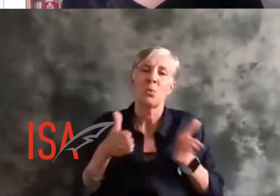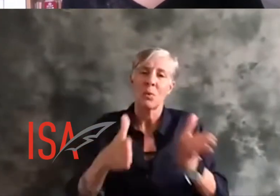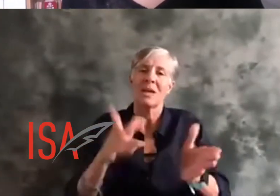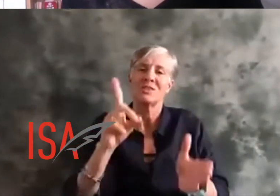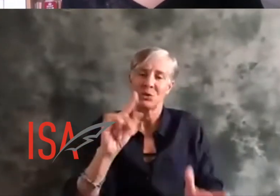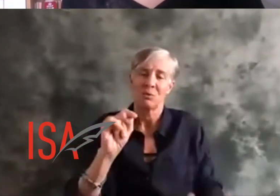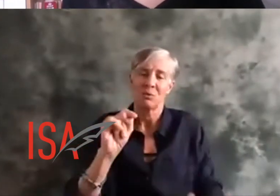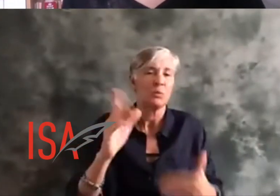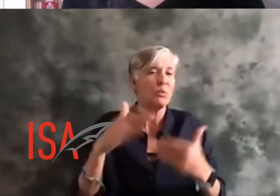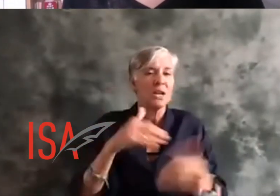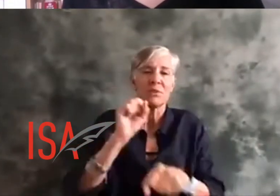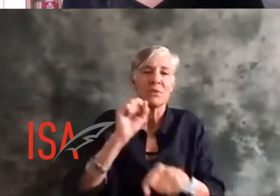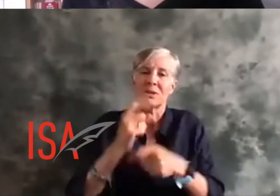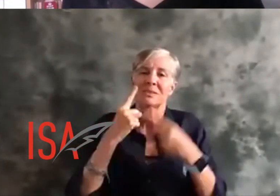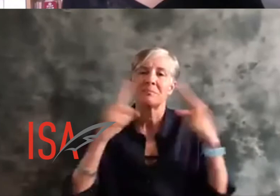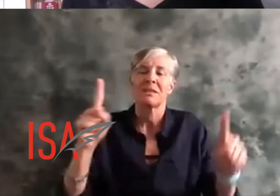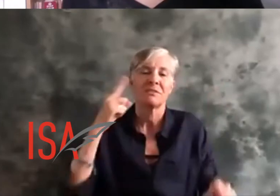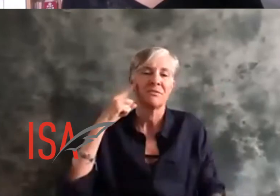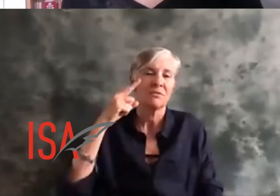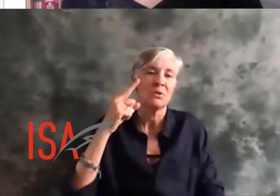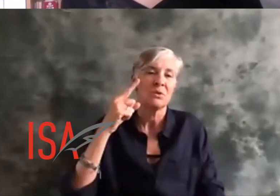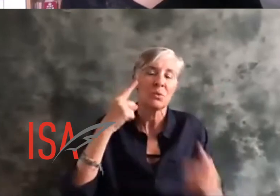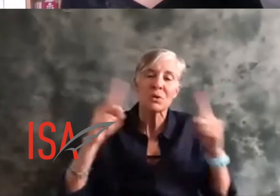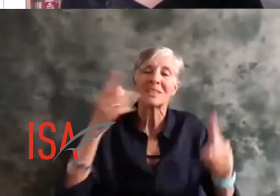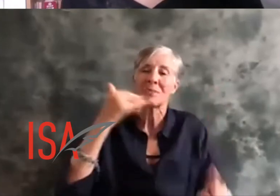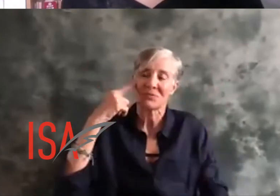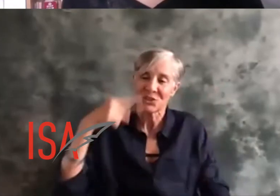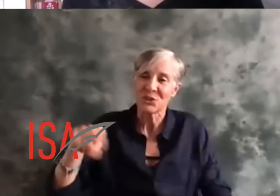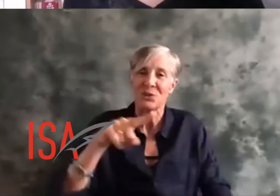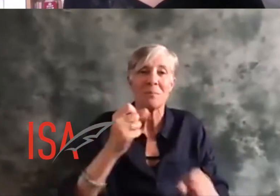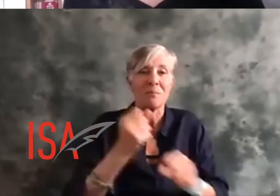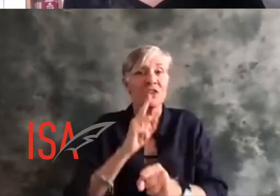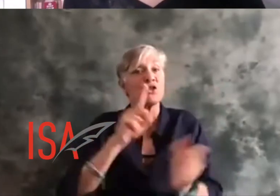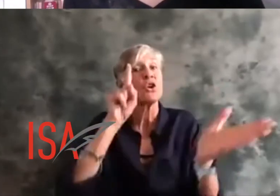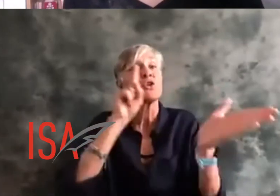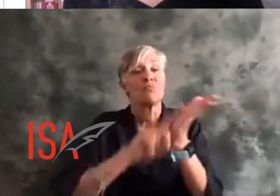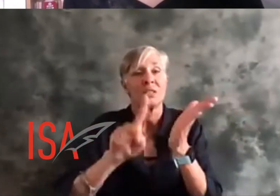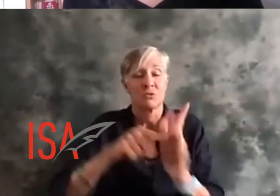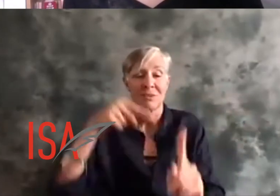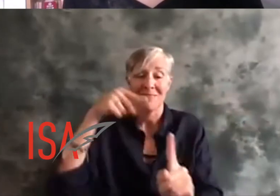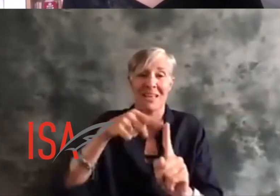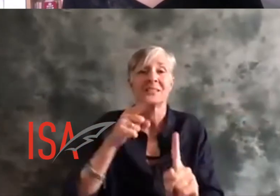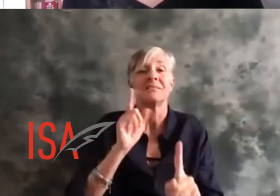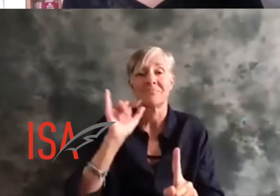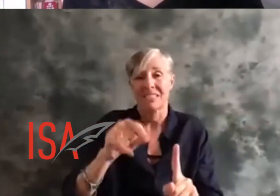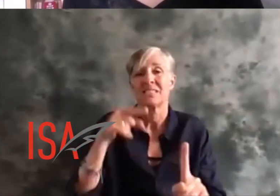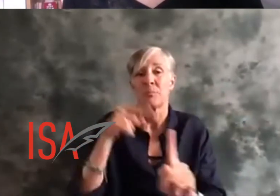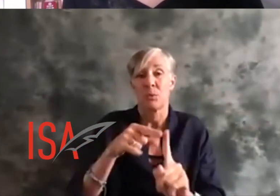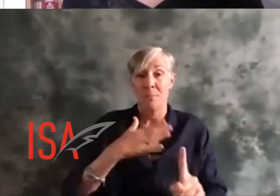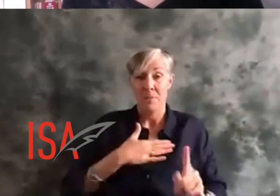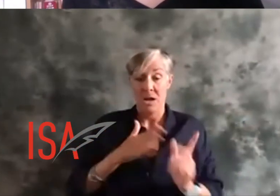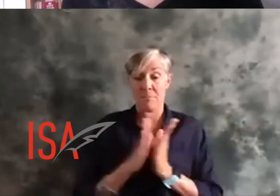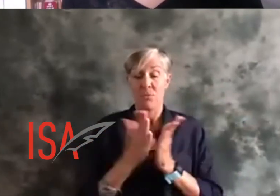works best for you. What's important is that you're doing the research. And so in my book, I talk about how to do